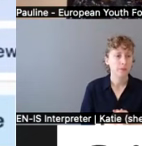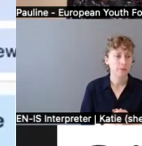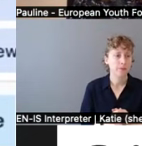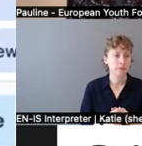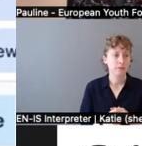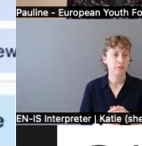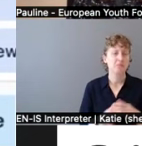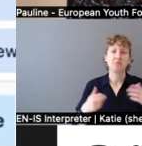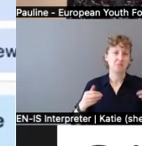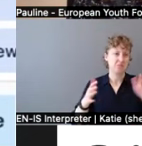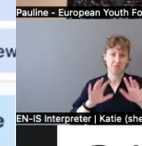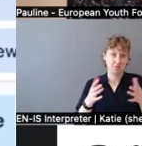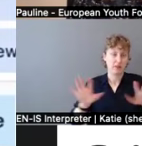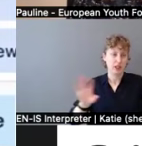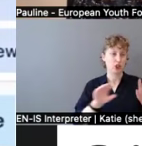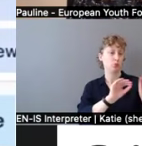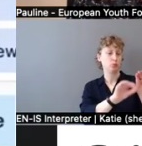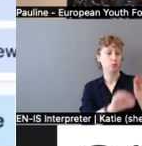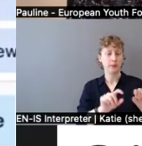budget lines that you can use.